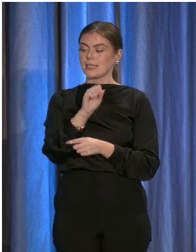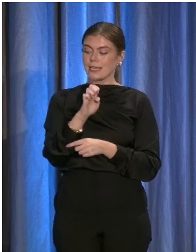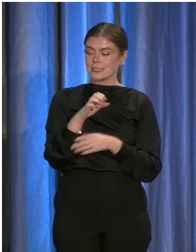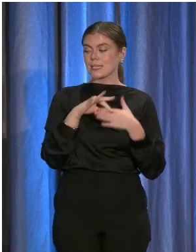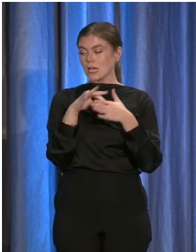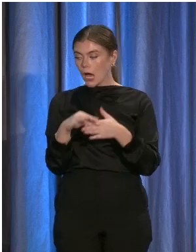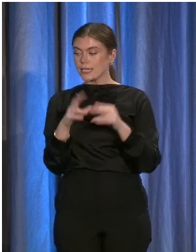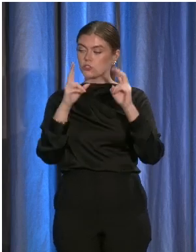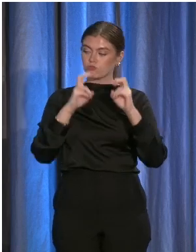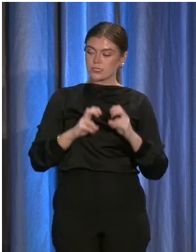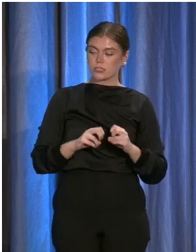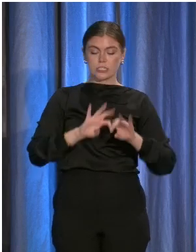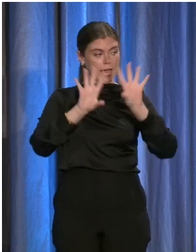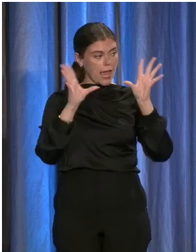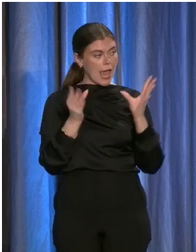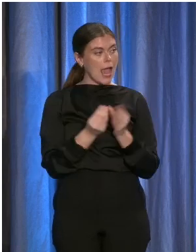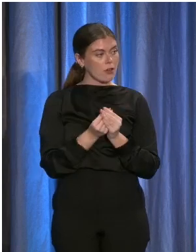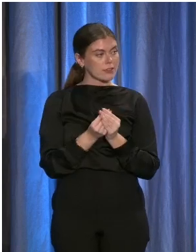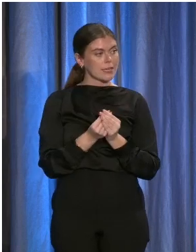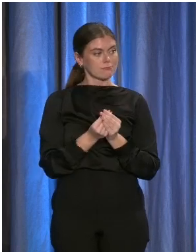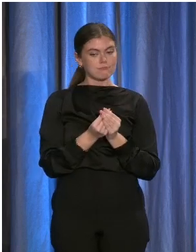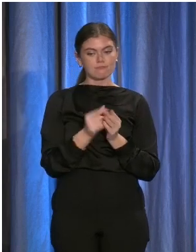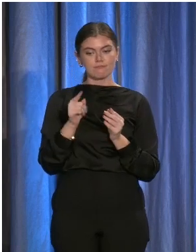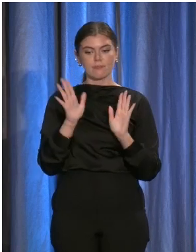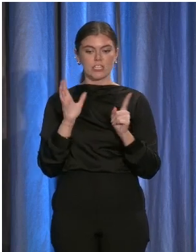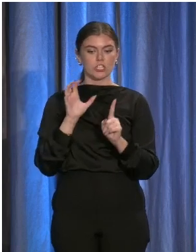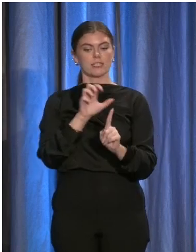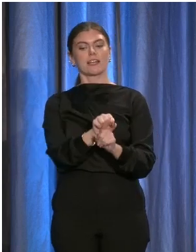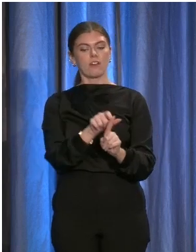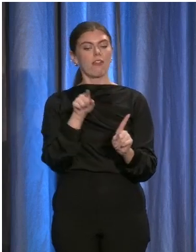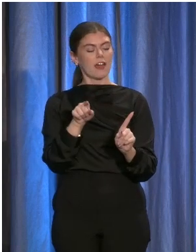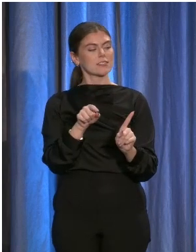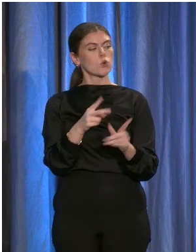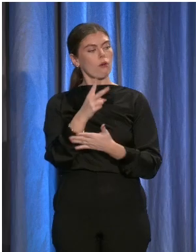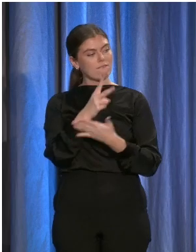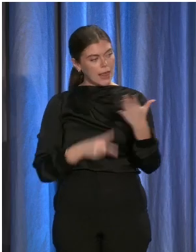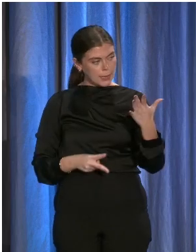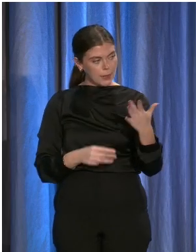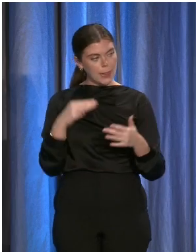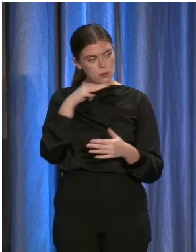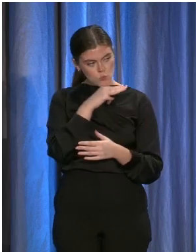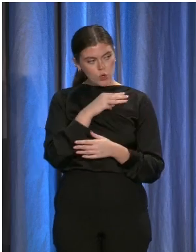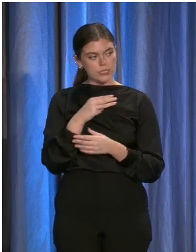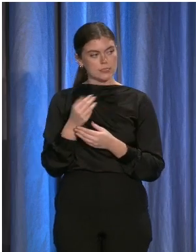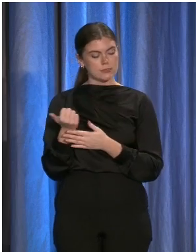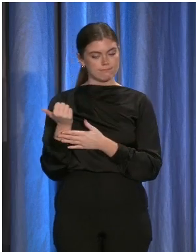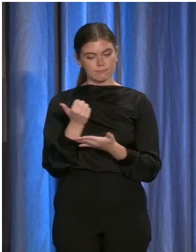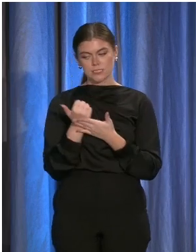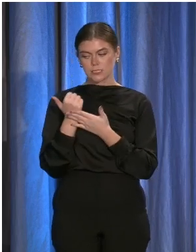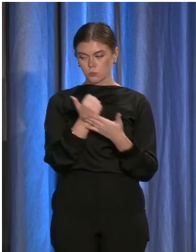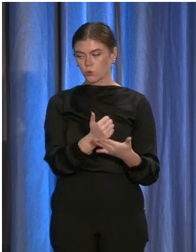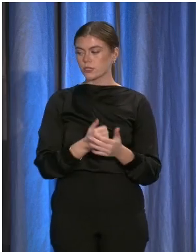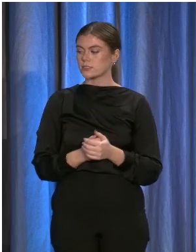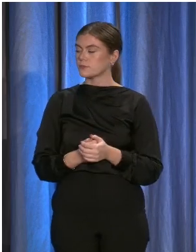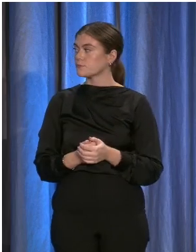and research, all of those were in various ways identified as being valuable. It's just that we didn't hear